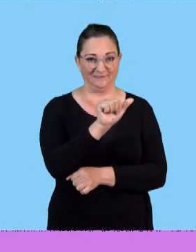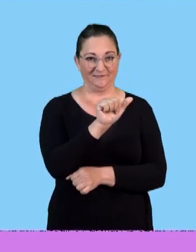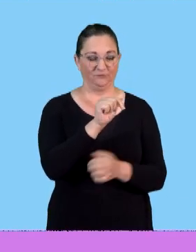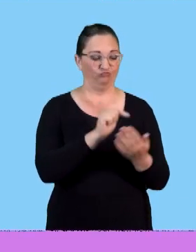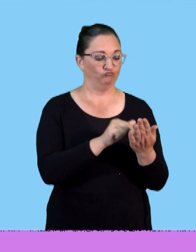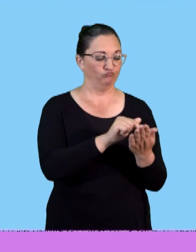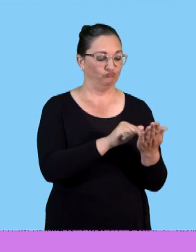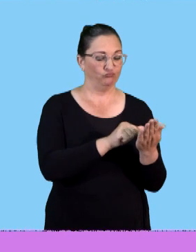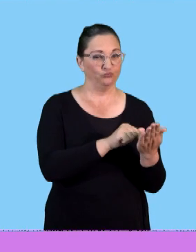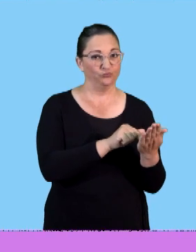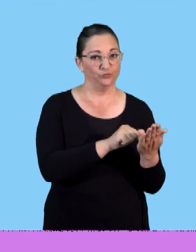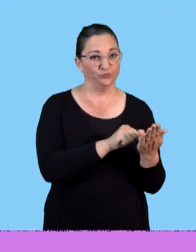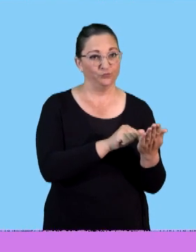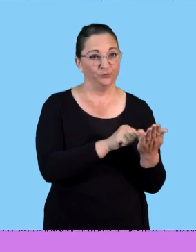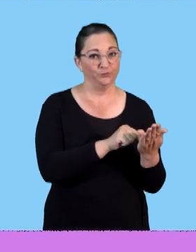0,4536.